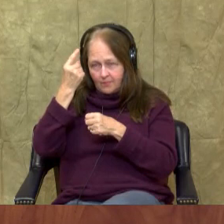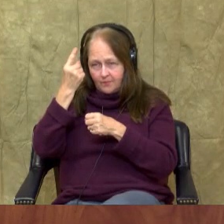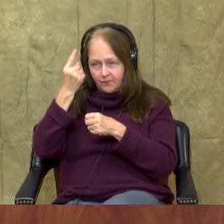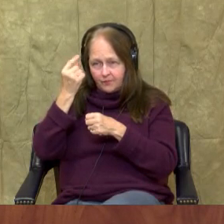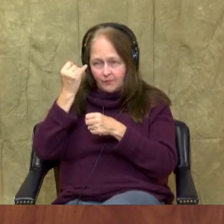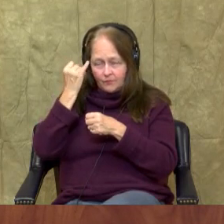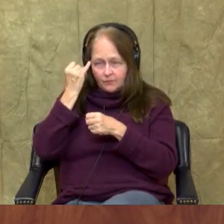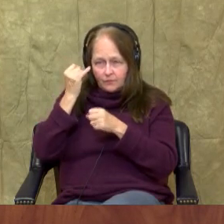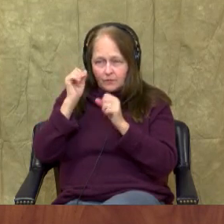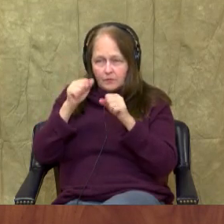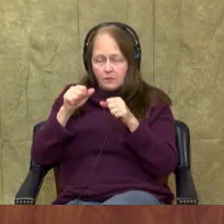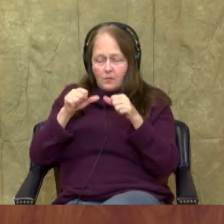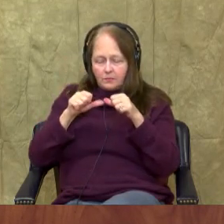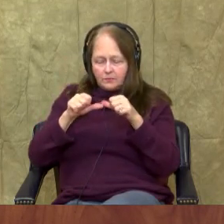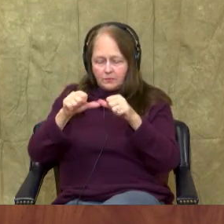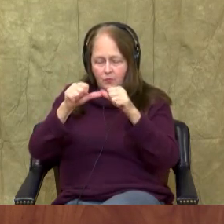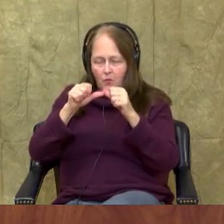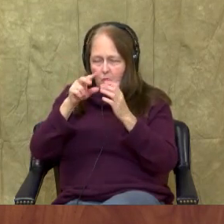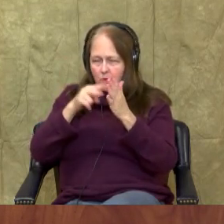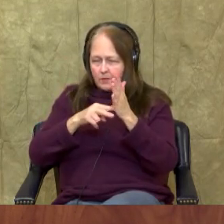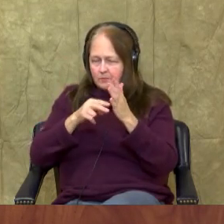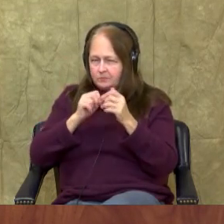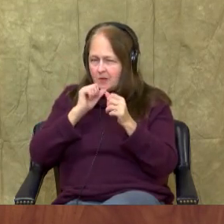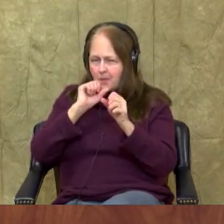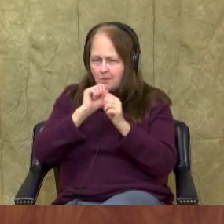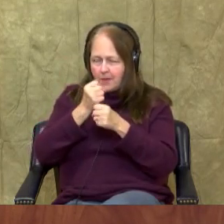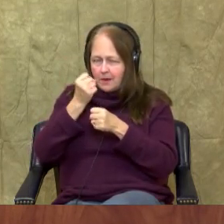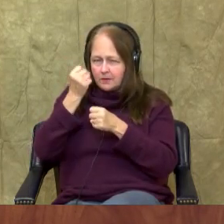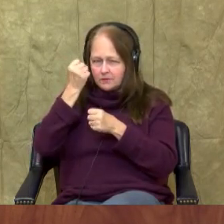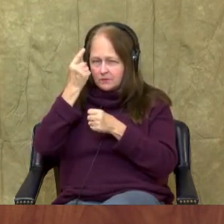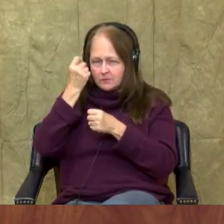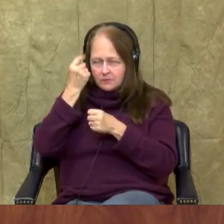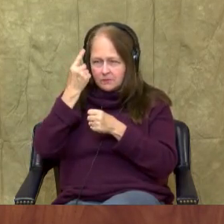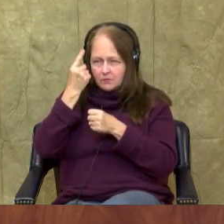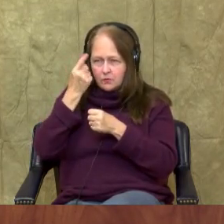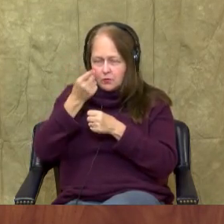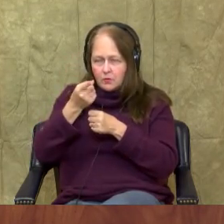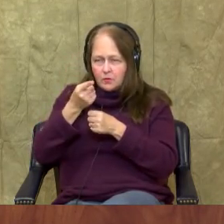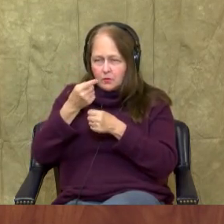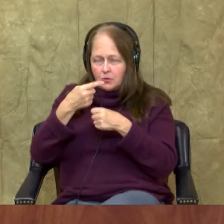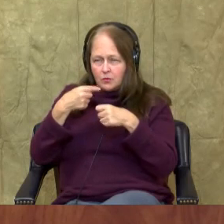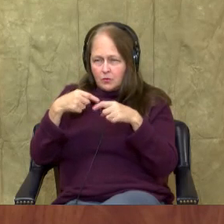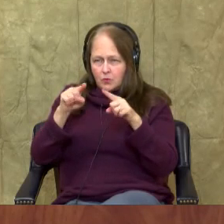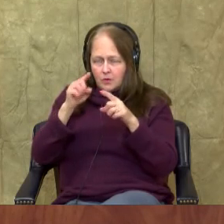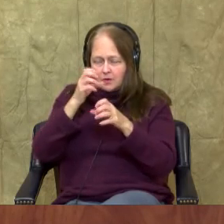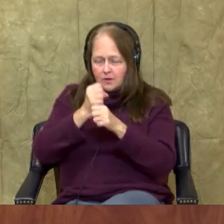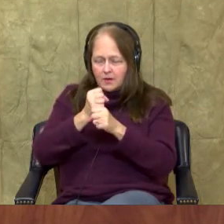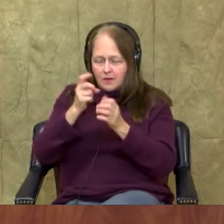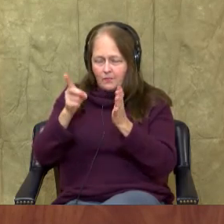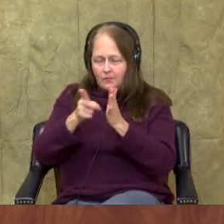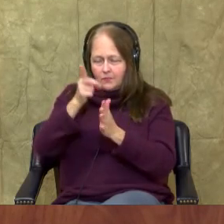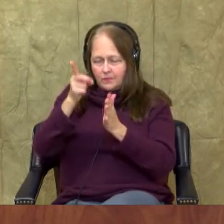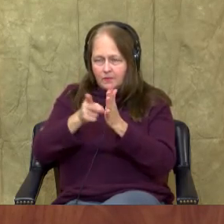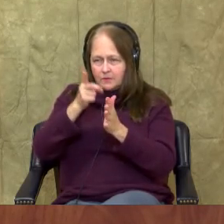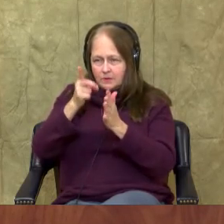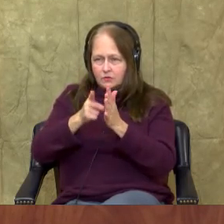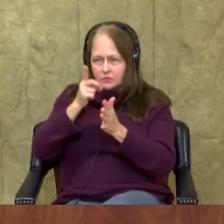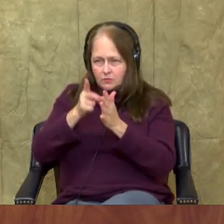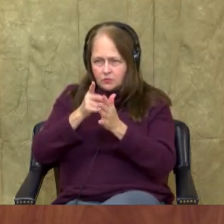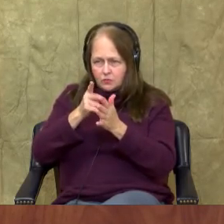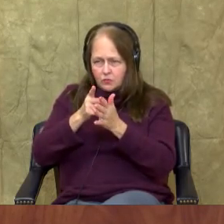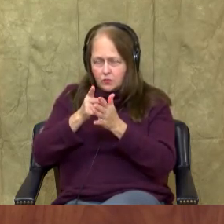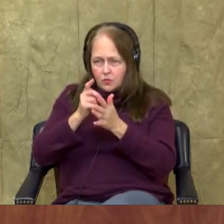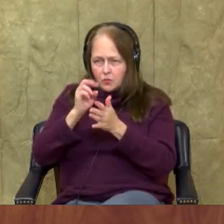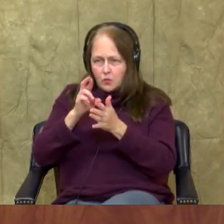it does, continue reading. If it doesn't, then I highly suggest that you go get a dictionary, or at that